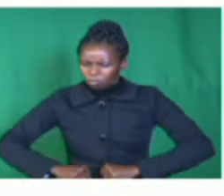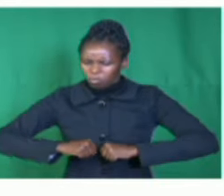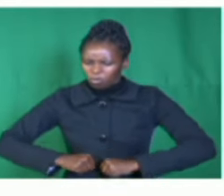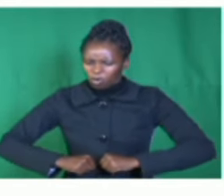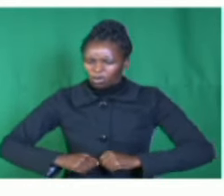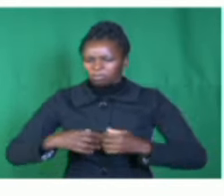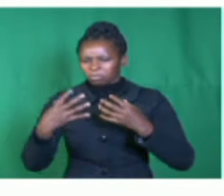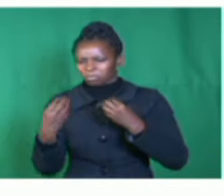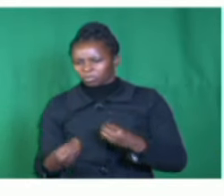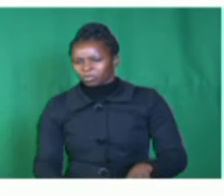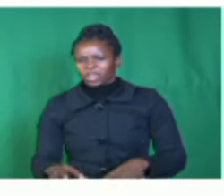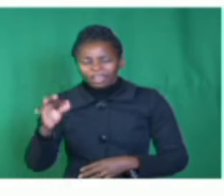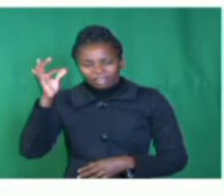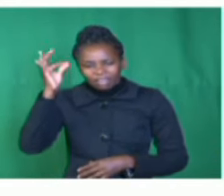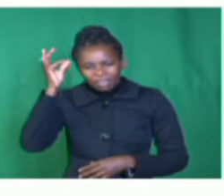For example, King Sobhuza